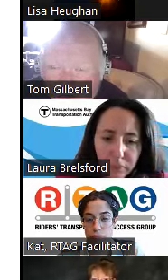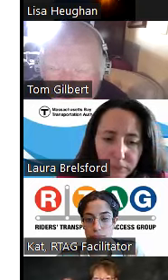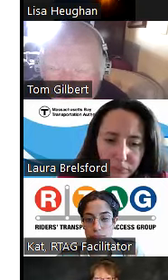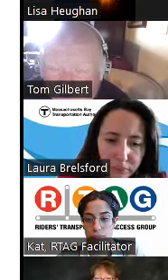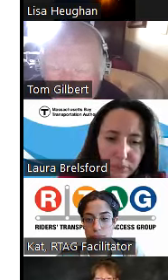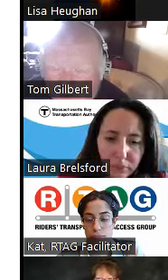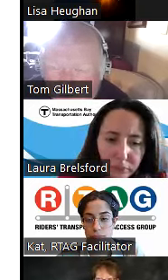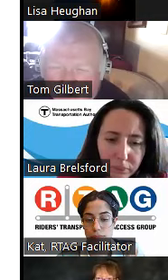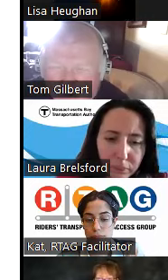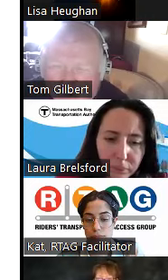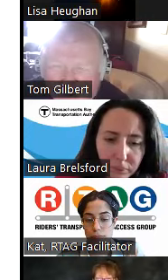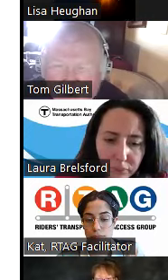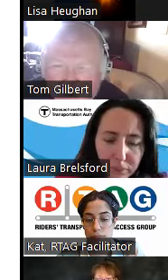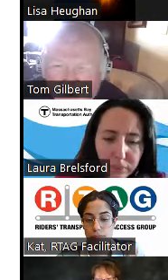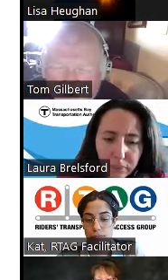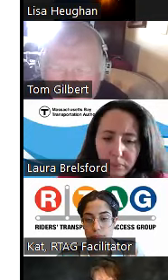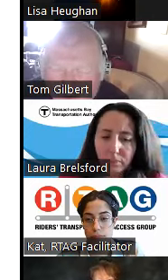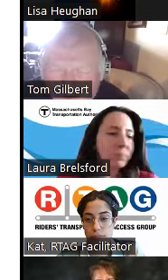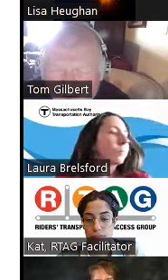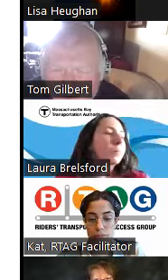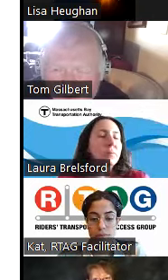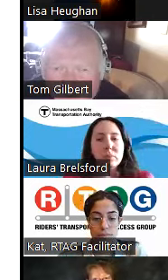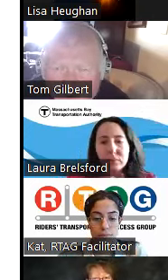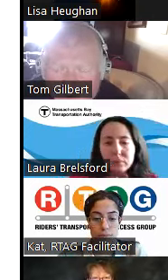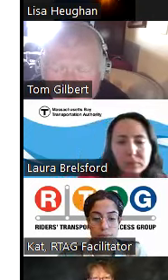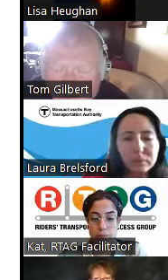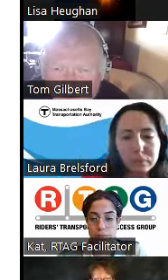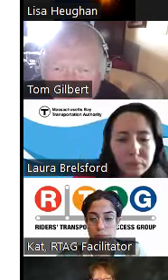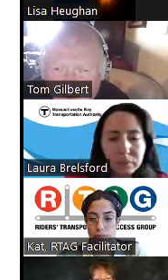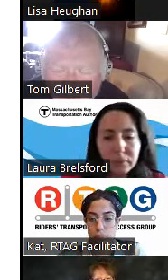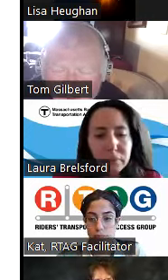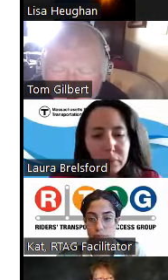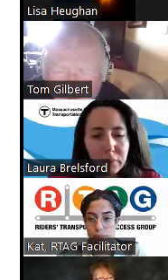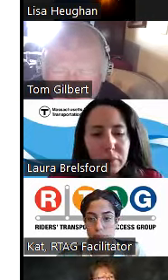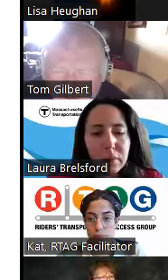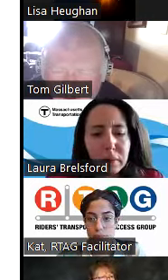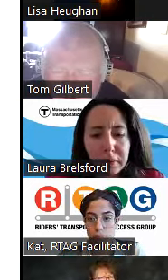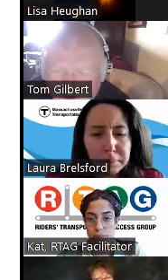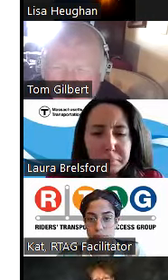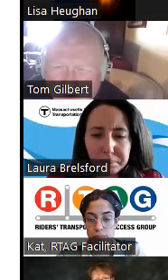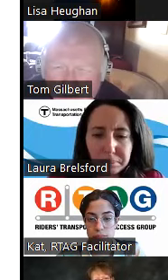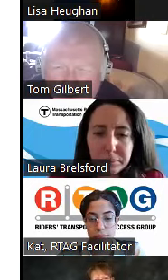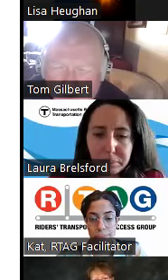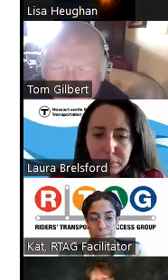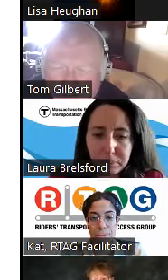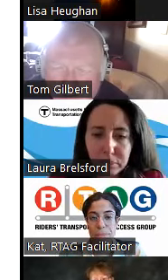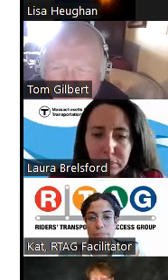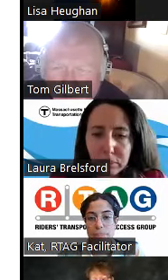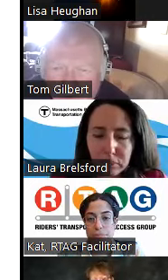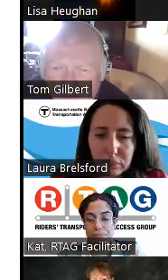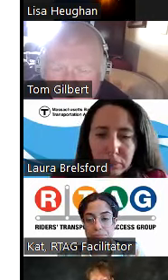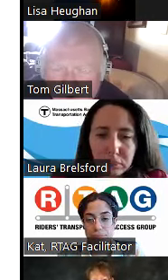this issue? Because I remember you hear things like I think it's like maybe Singapore and maybe Tokyo, where the